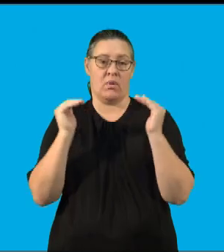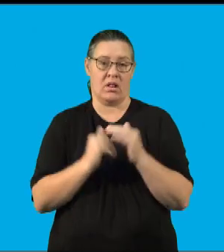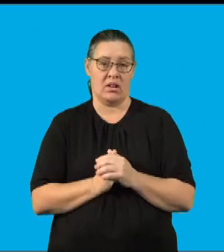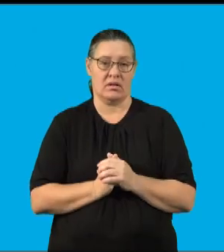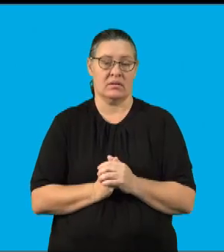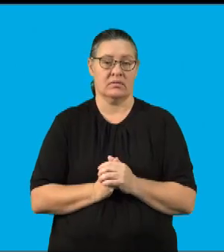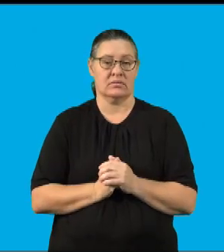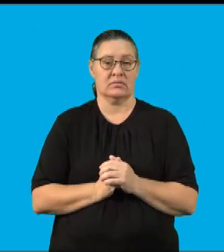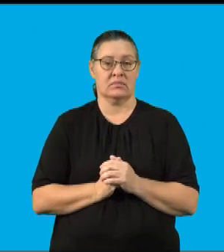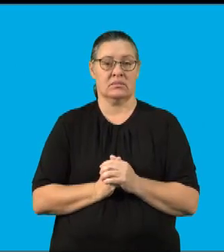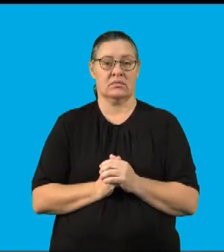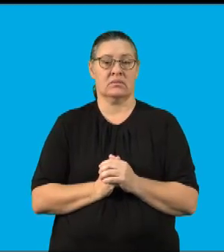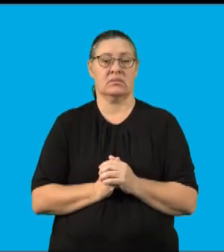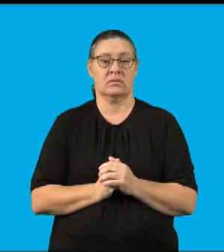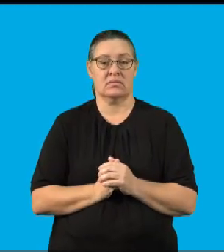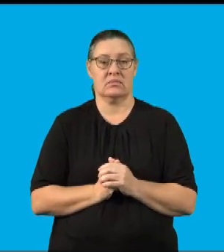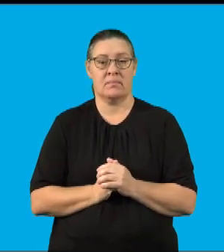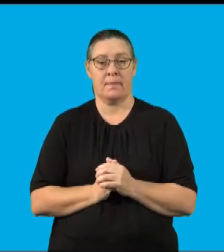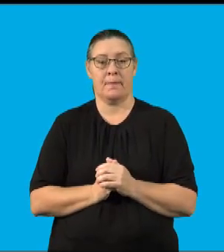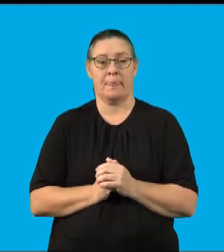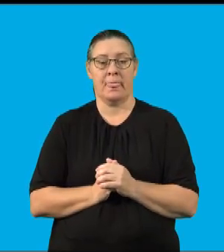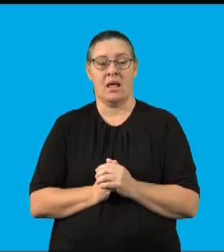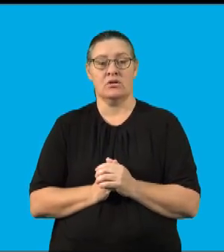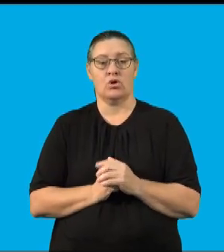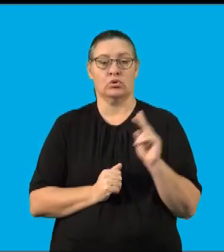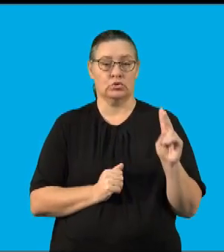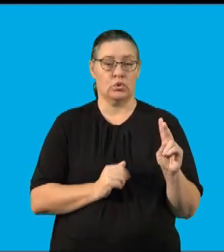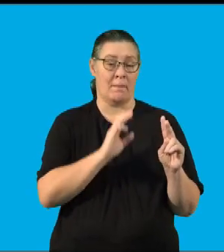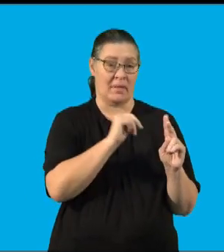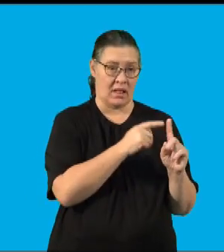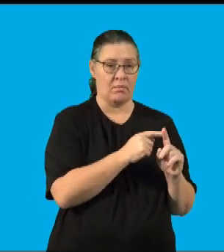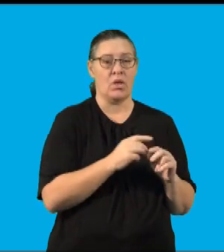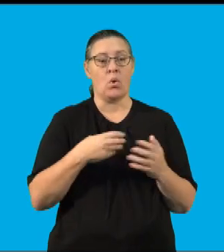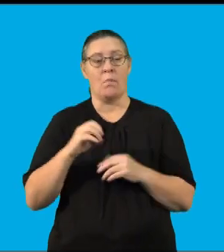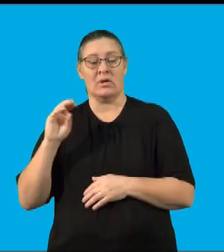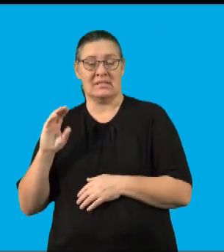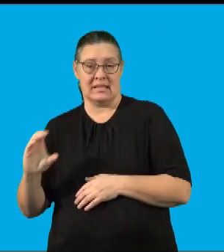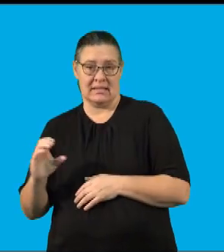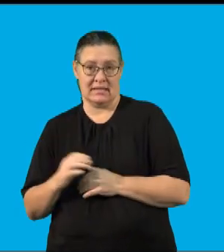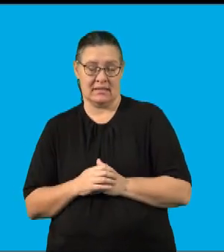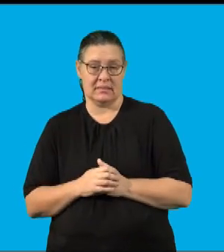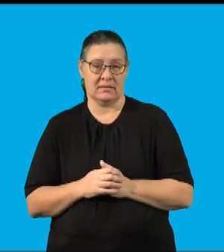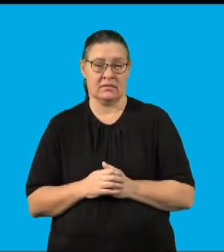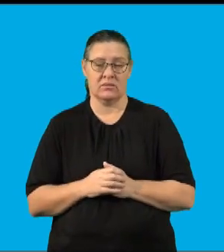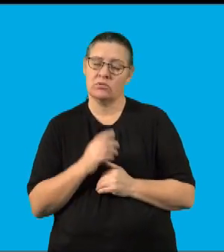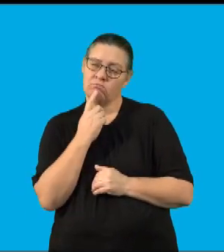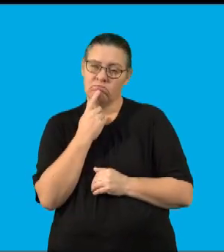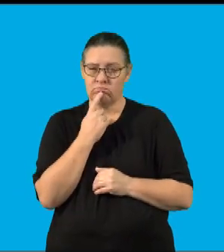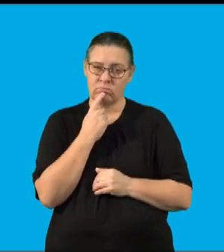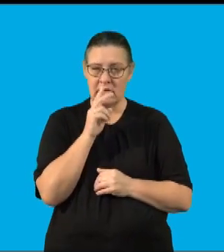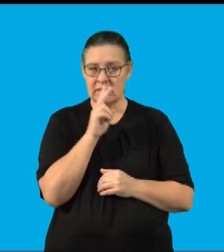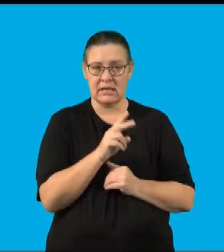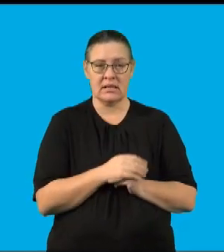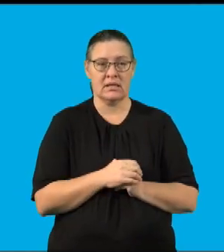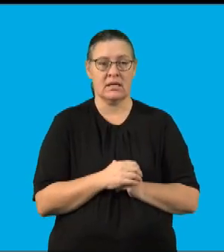to. So we now need to compare 2-methyl pentane with compound C. Compound C, from the looks of